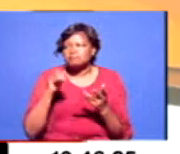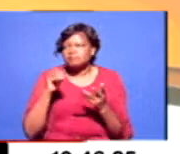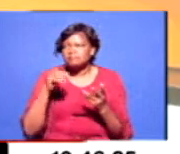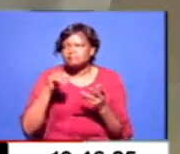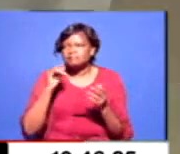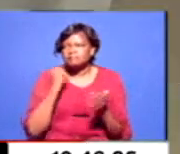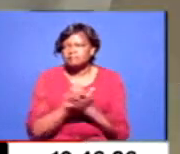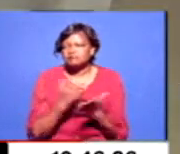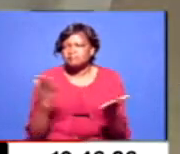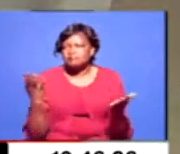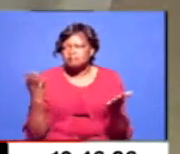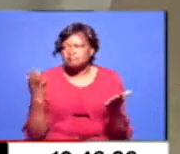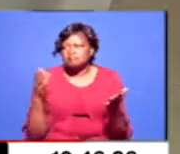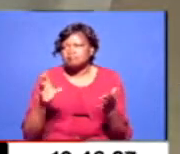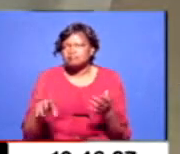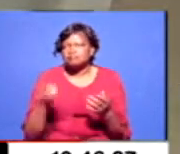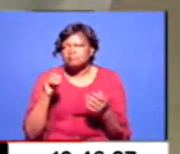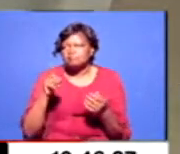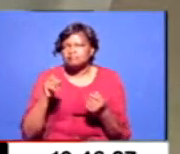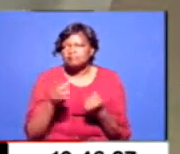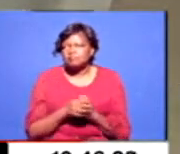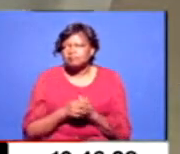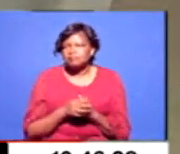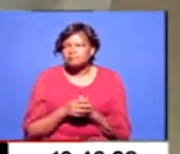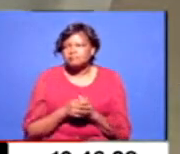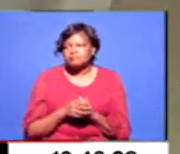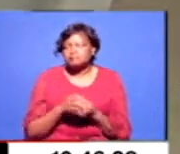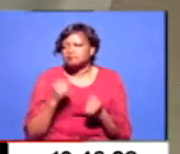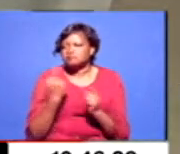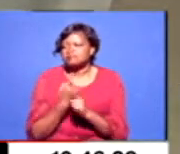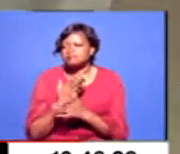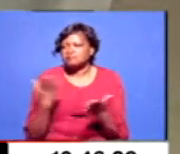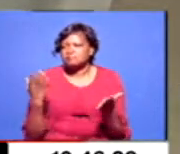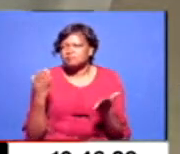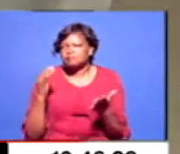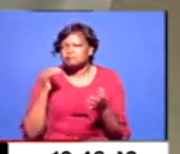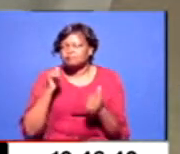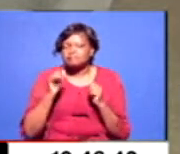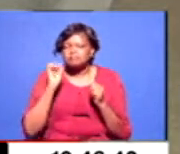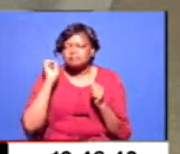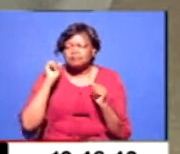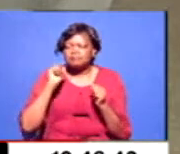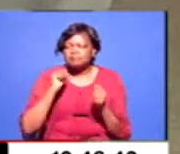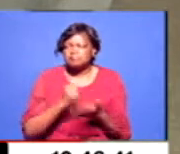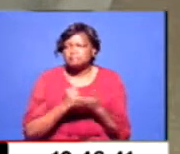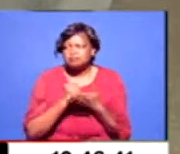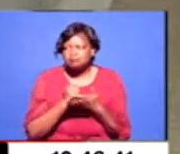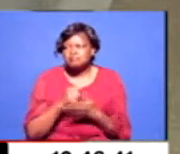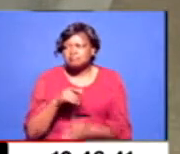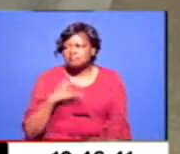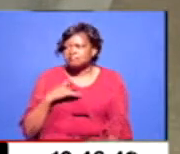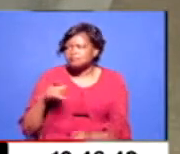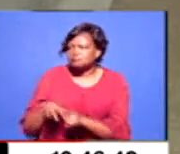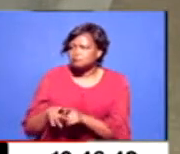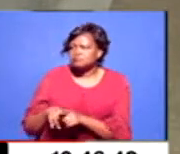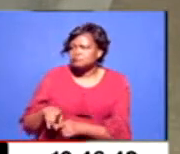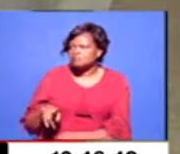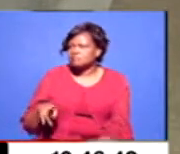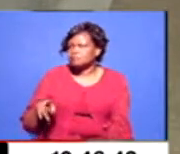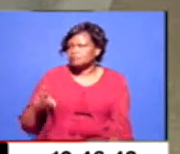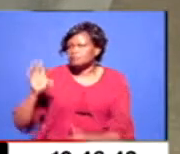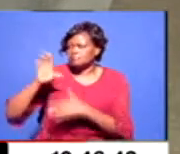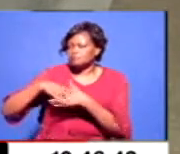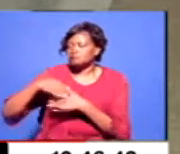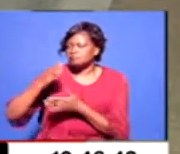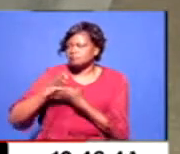newspapers, go and pick some freebies, which would actually help. I feel like sanitary towel, I know it's